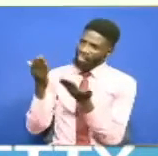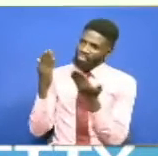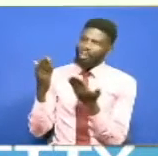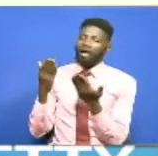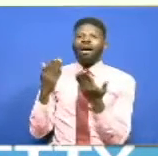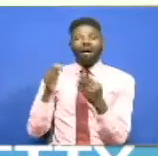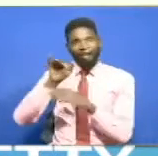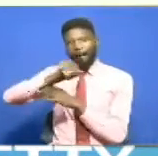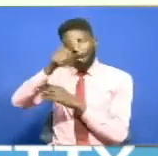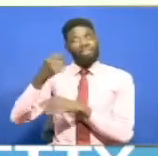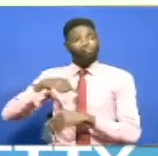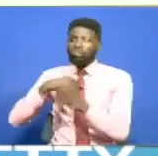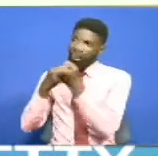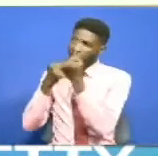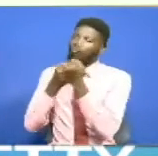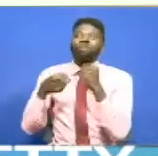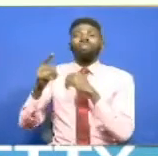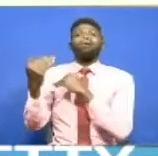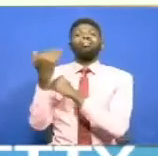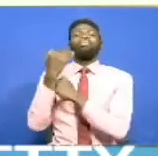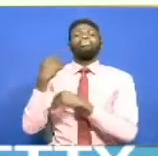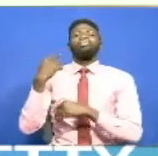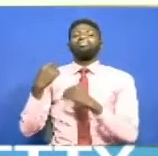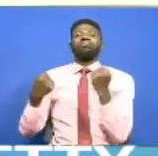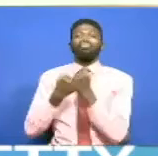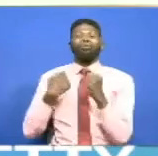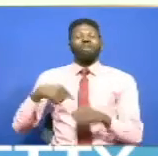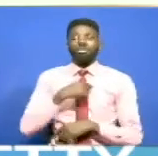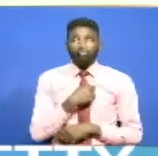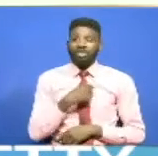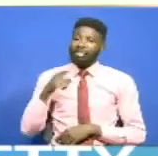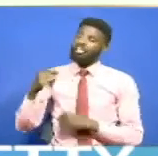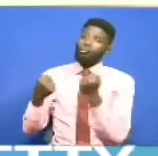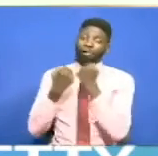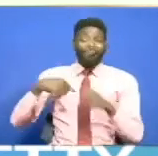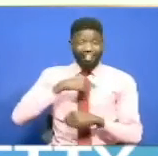for others that we have supported to support us. They only will support us if we stand together.